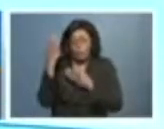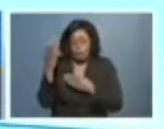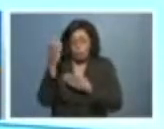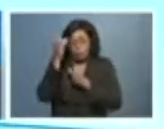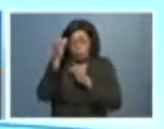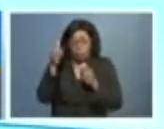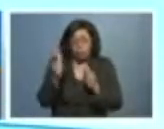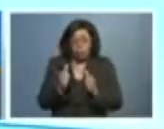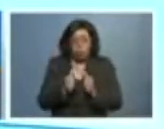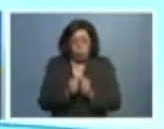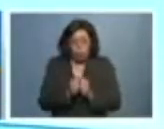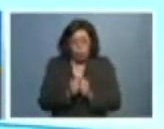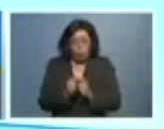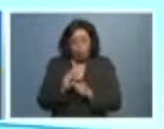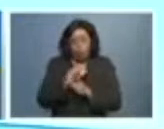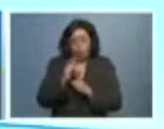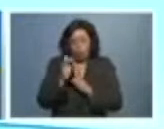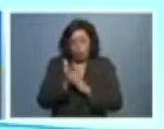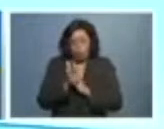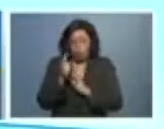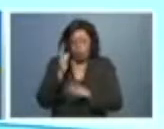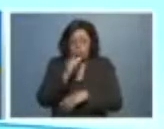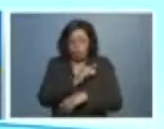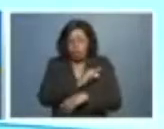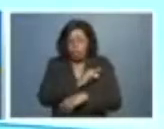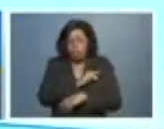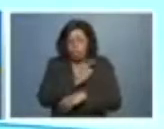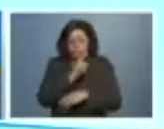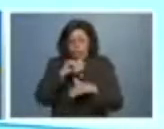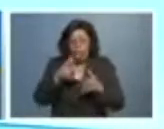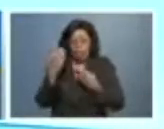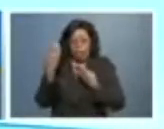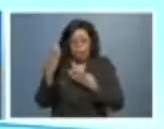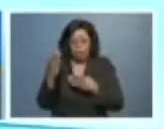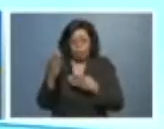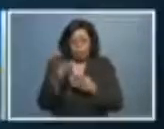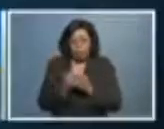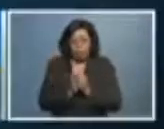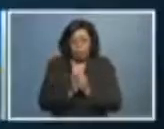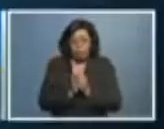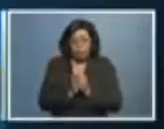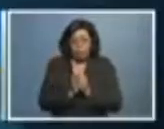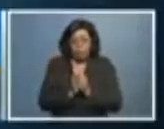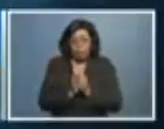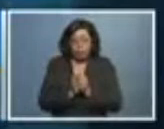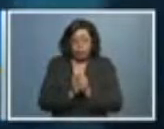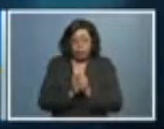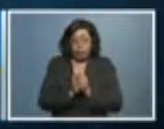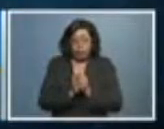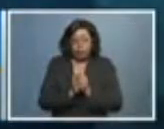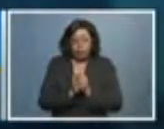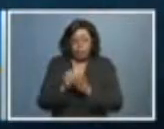with. Local consultant Eustacia Jennings explains how the Bahamas fits in. Minamata Convention sounds a